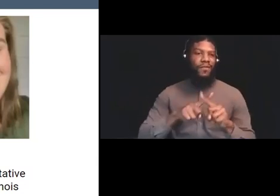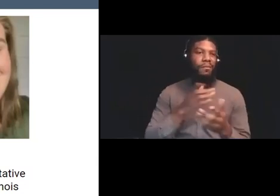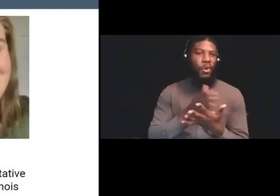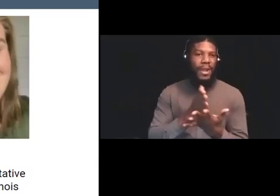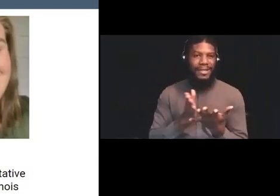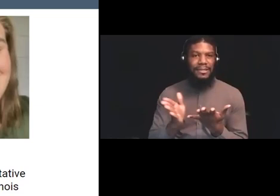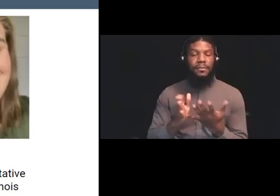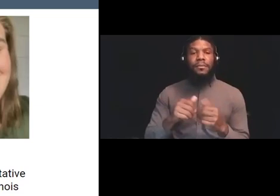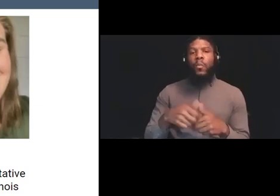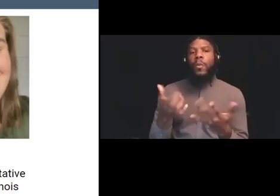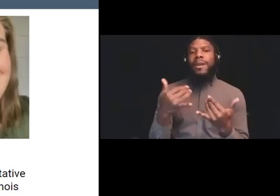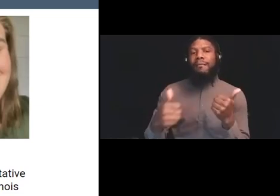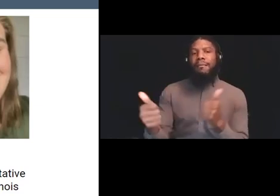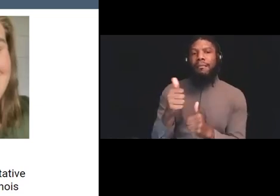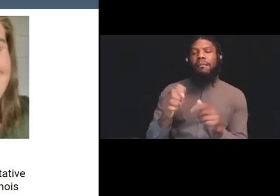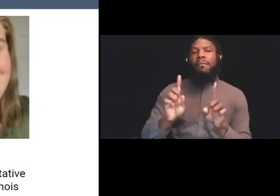on our organization's